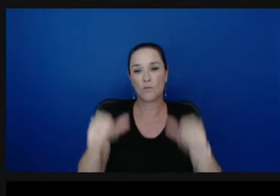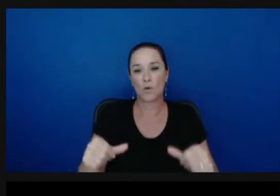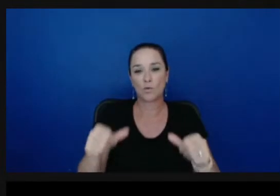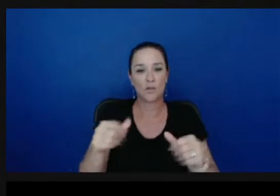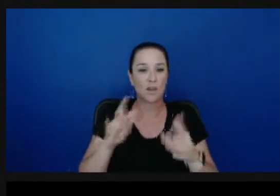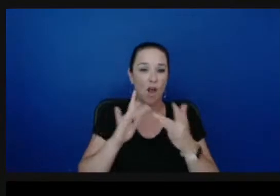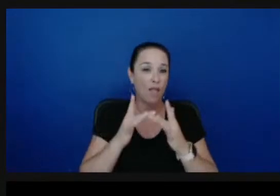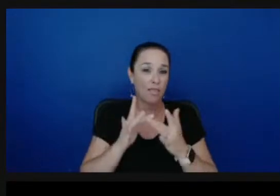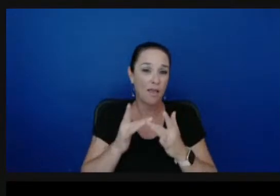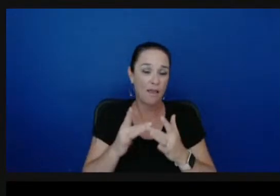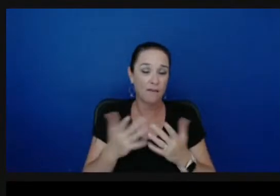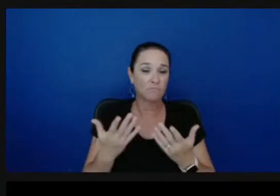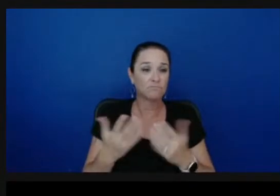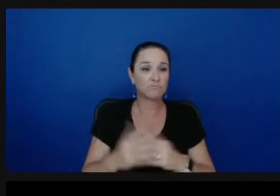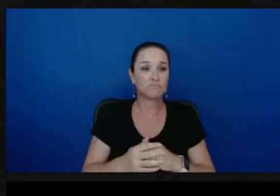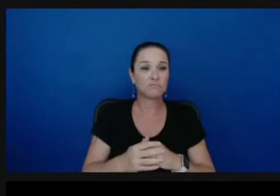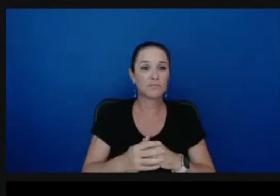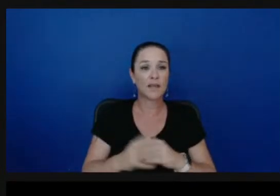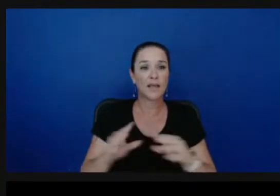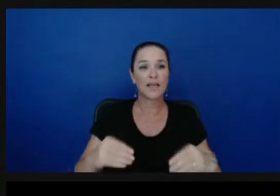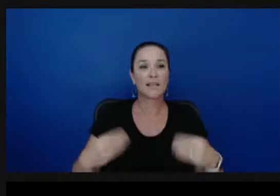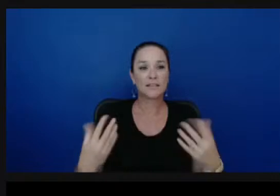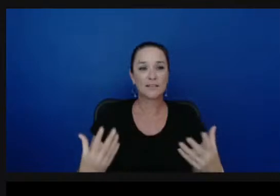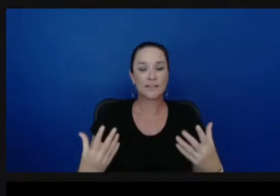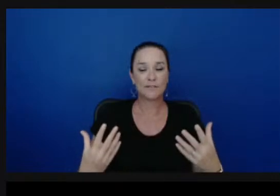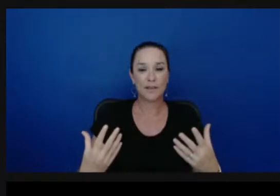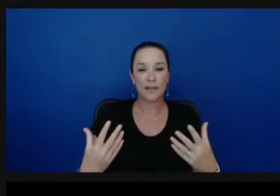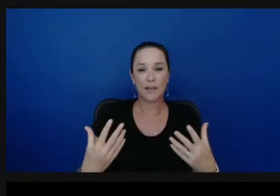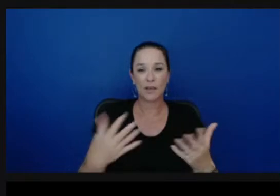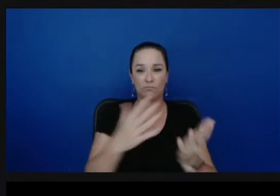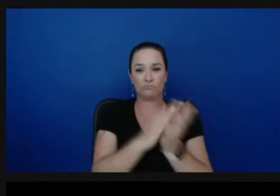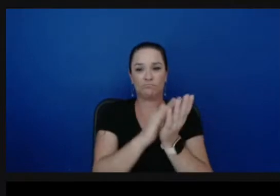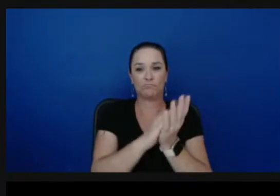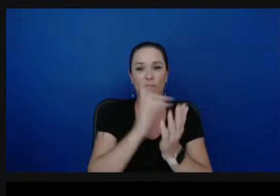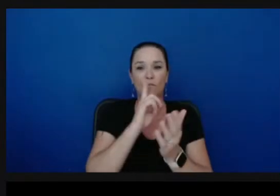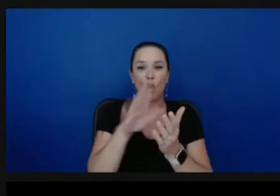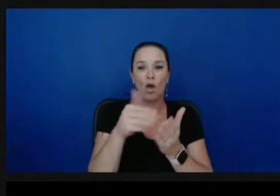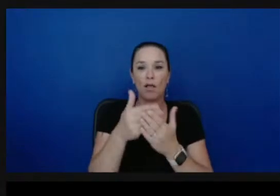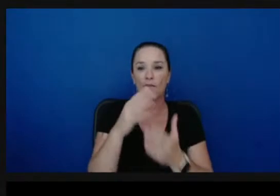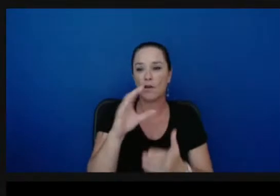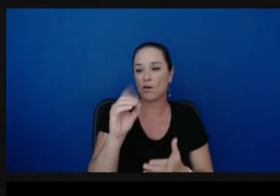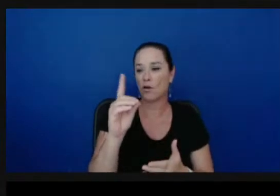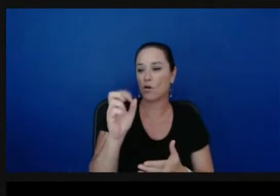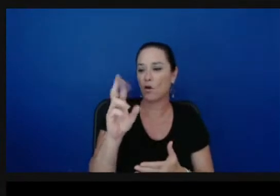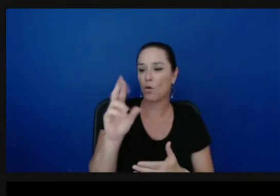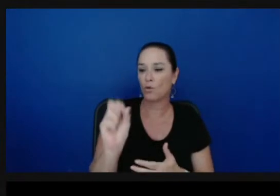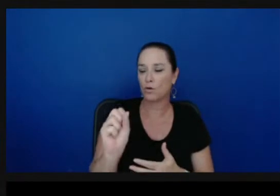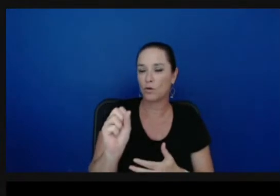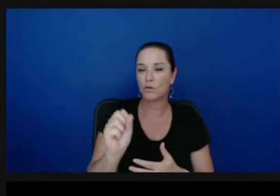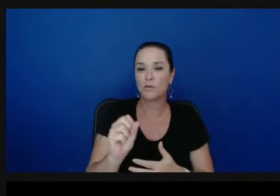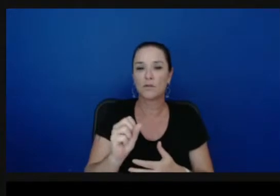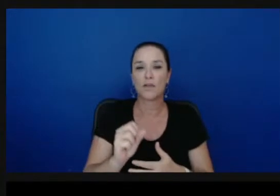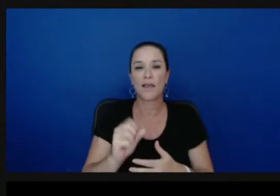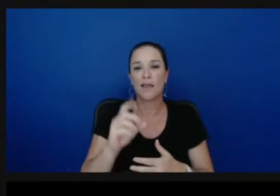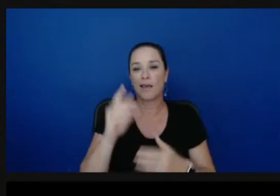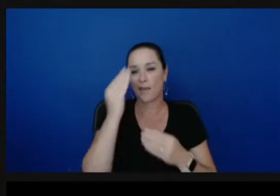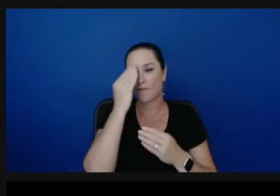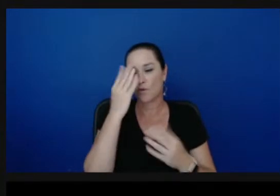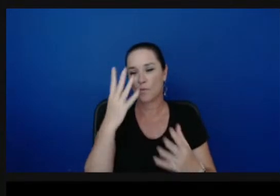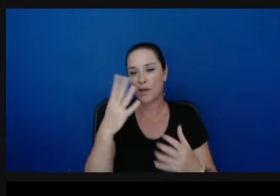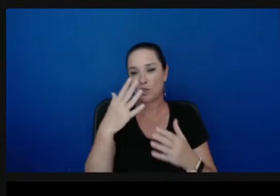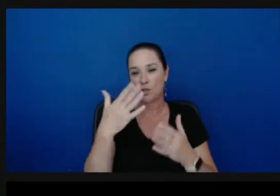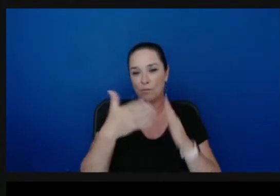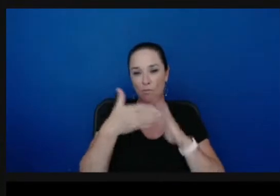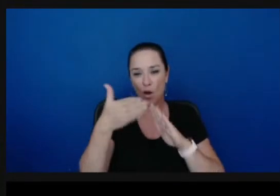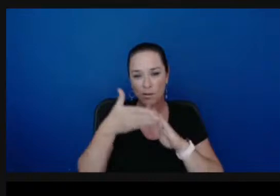just giving a shout out to all the coders and the internal data processors and